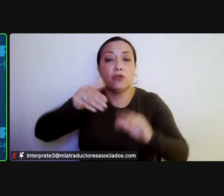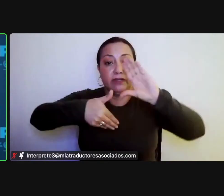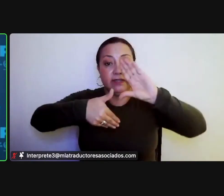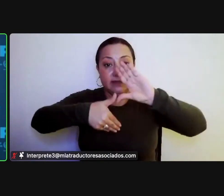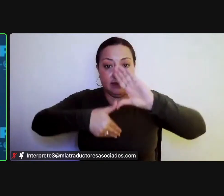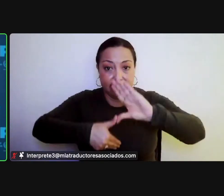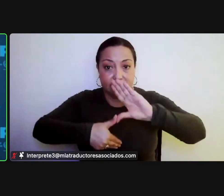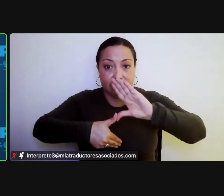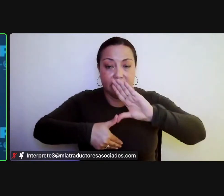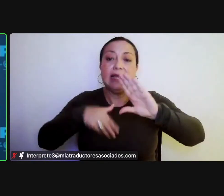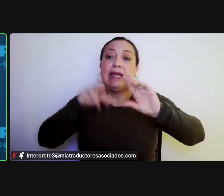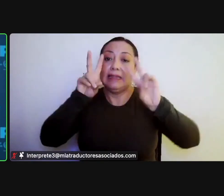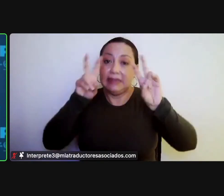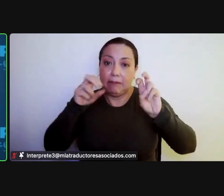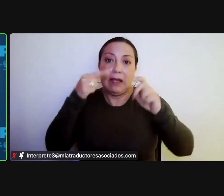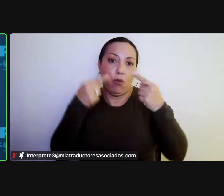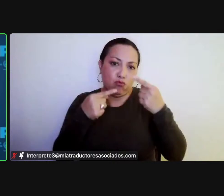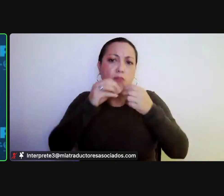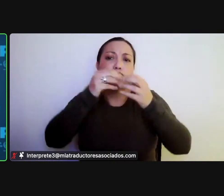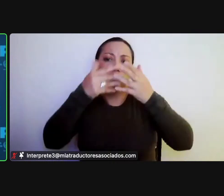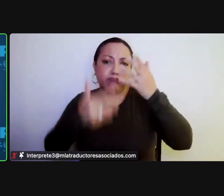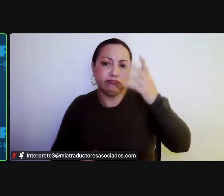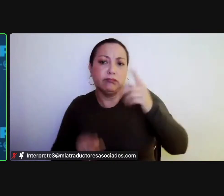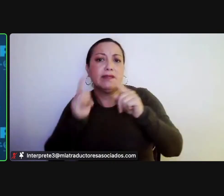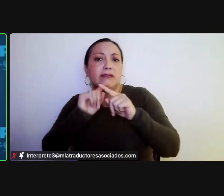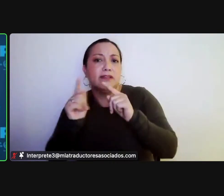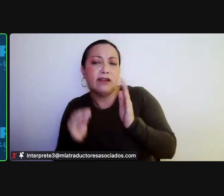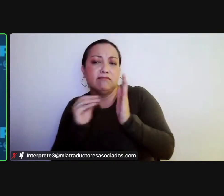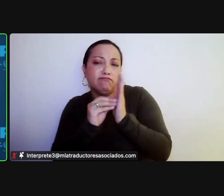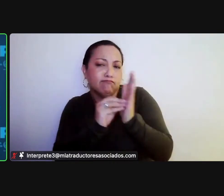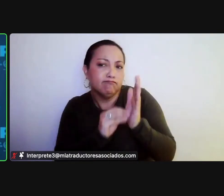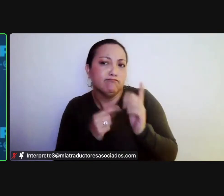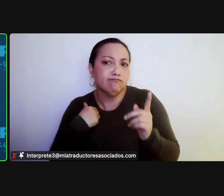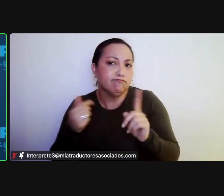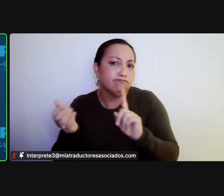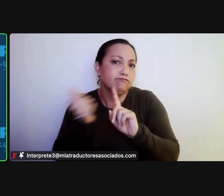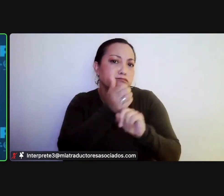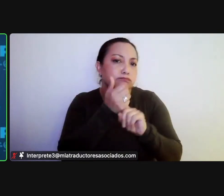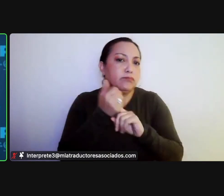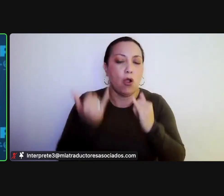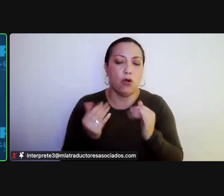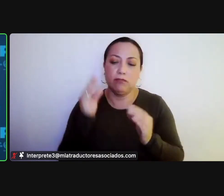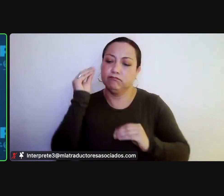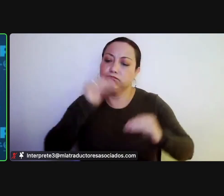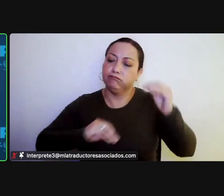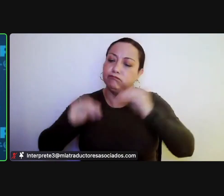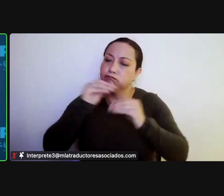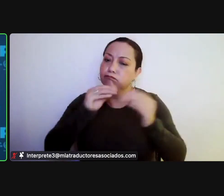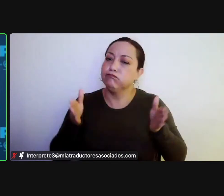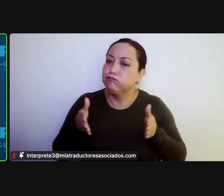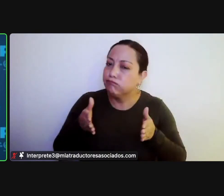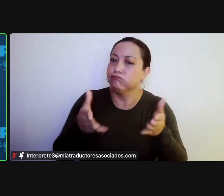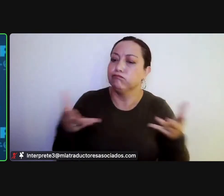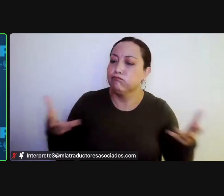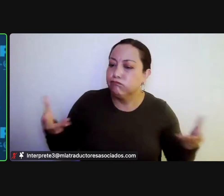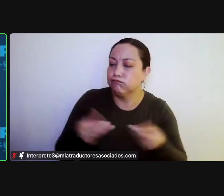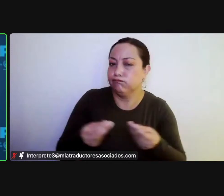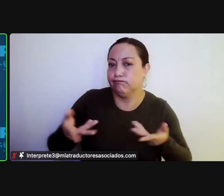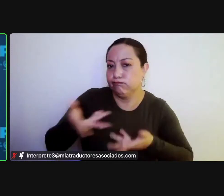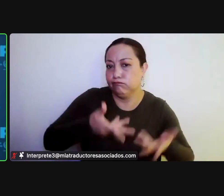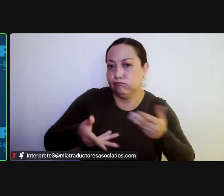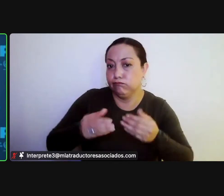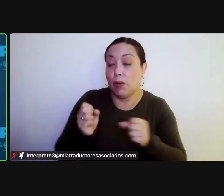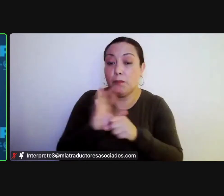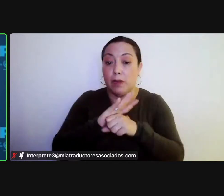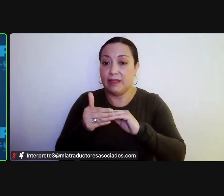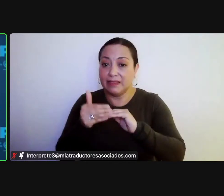can approach these and other topics that are detected precisely in the building of a shared path